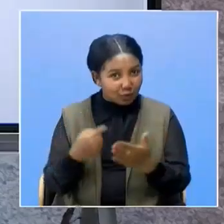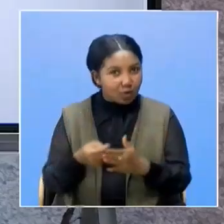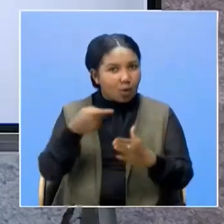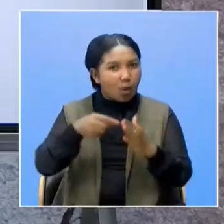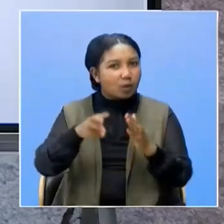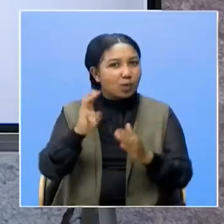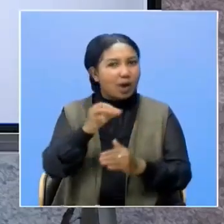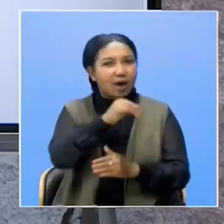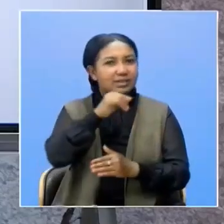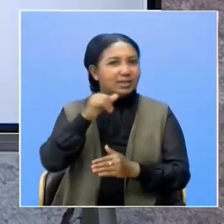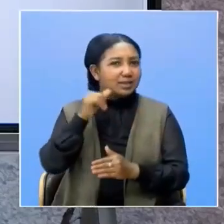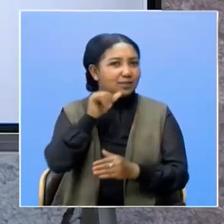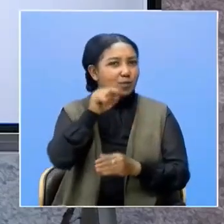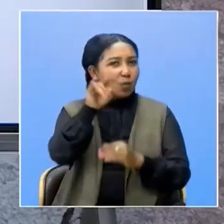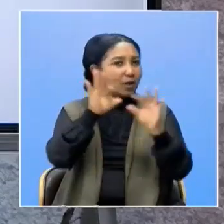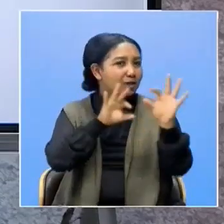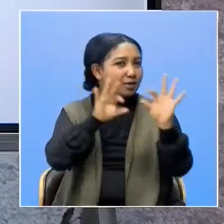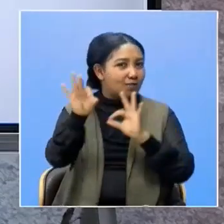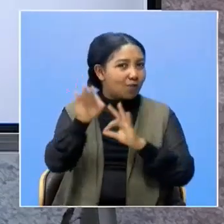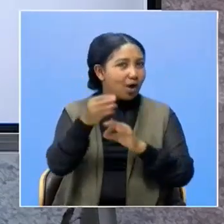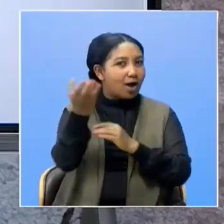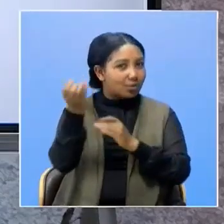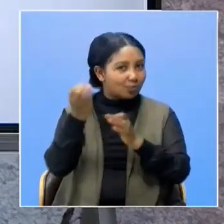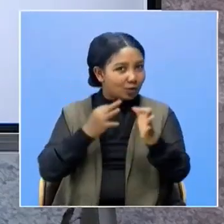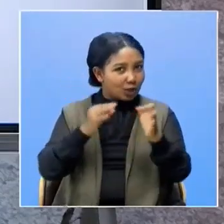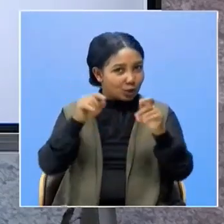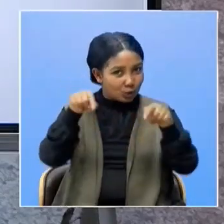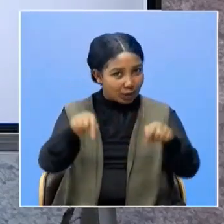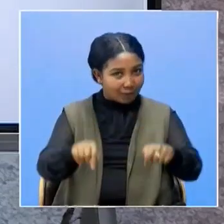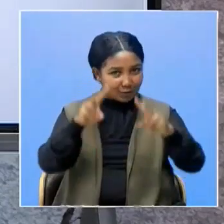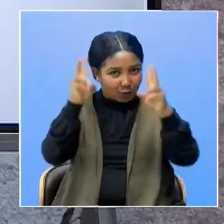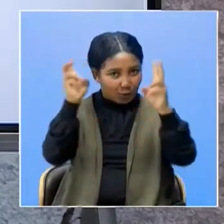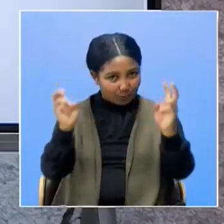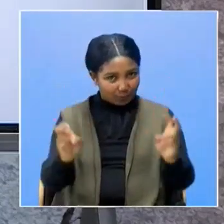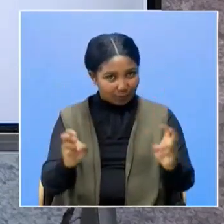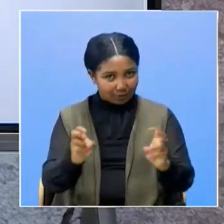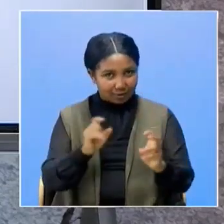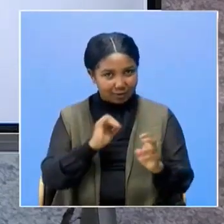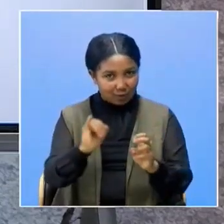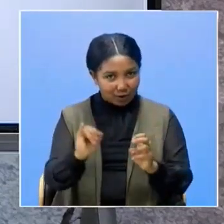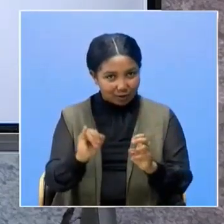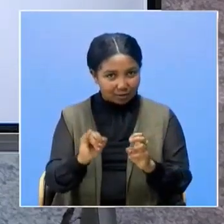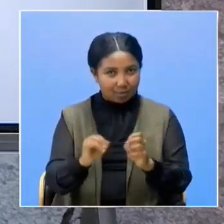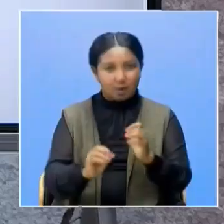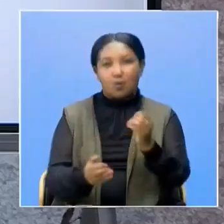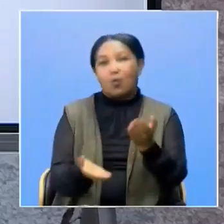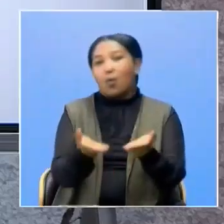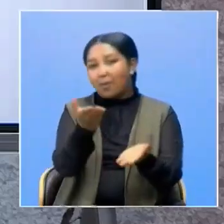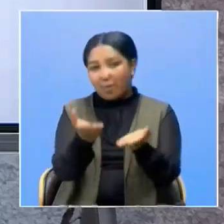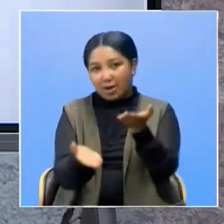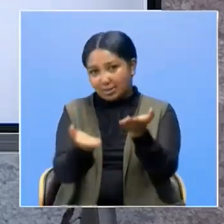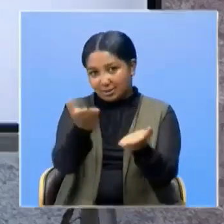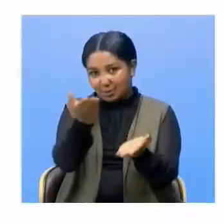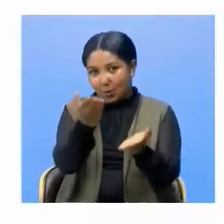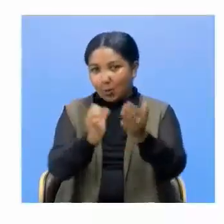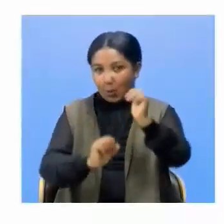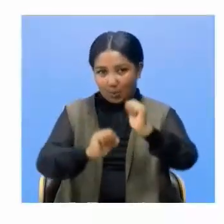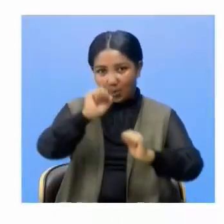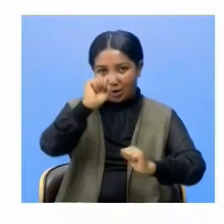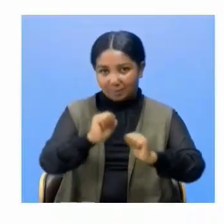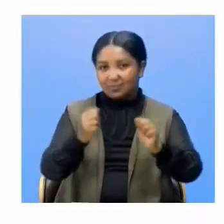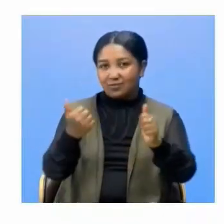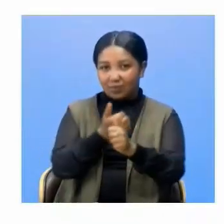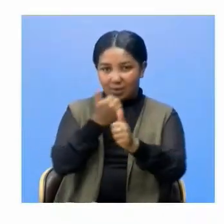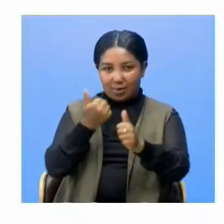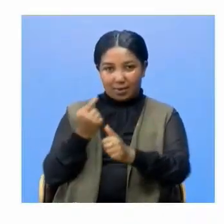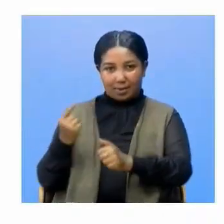the adjectives? As I told you, our today's topic is what? Comparatives. Follow me now.